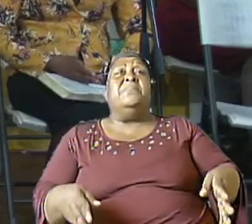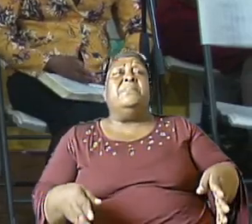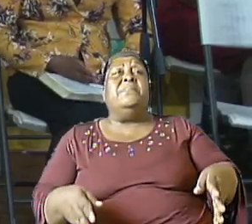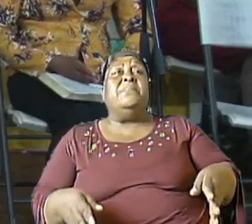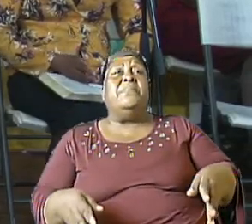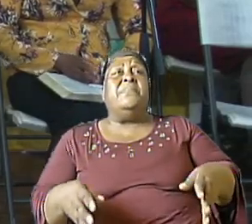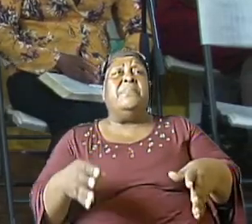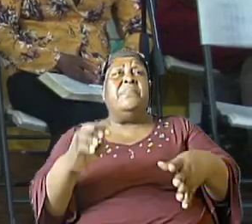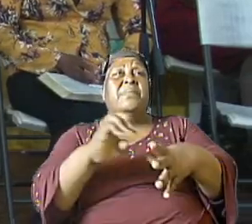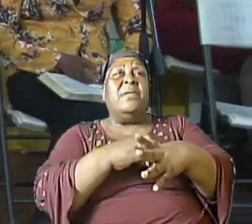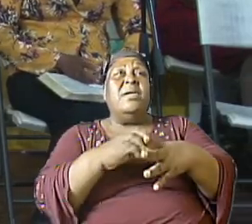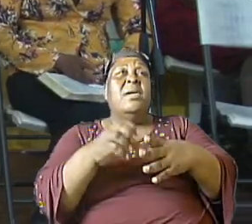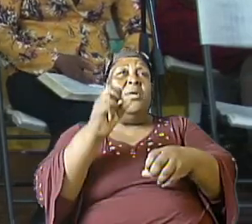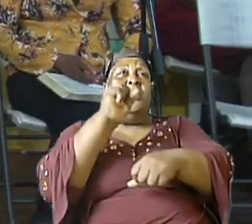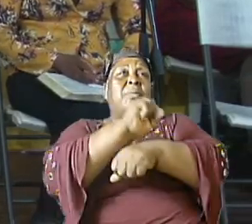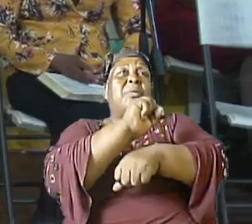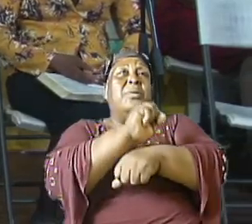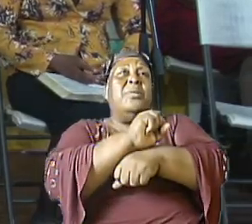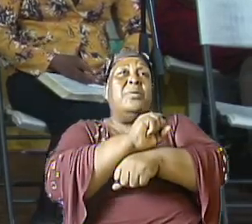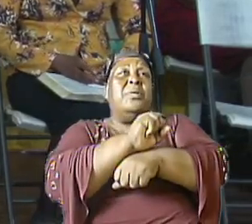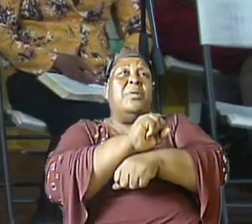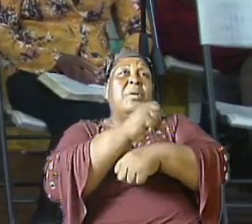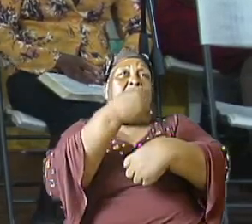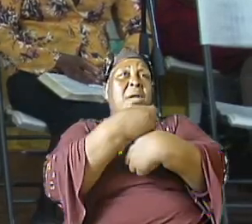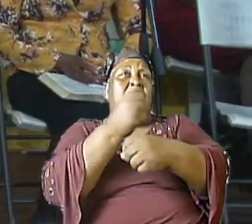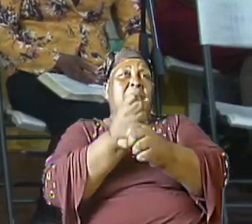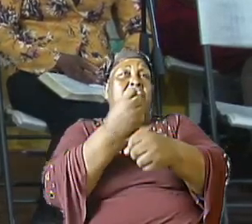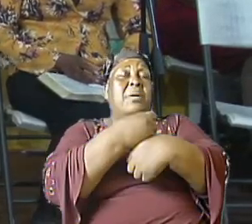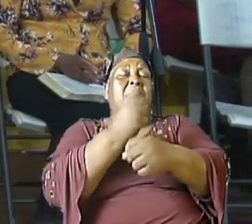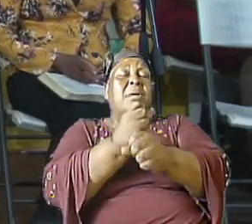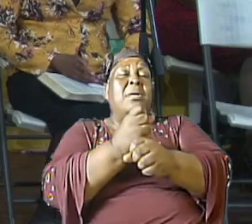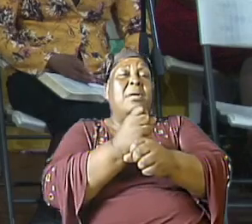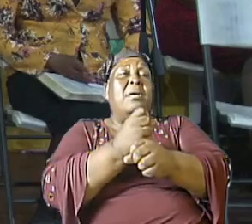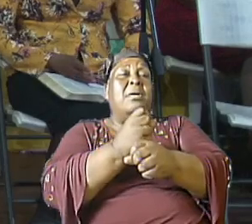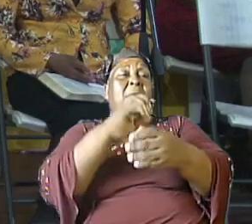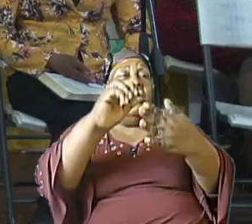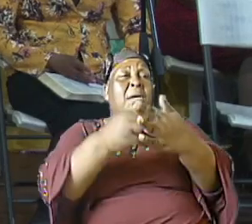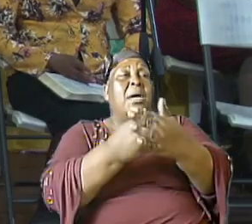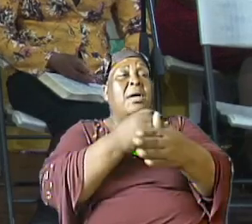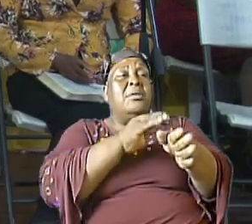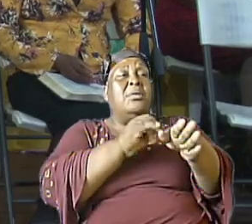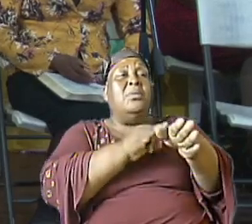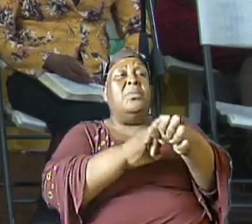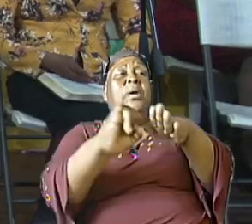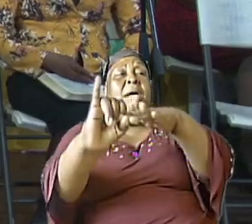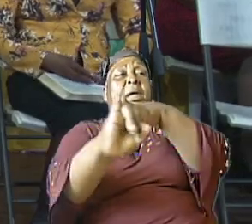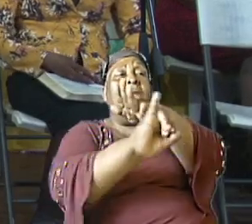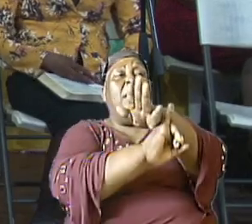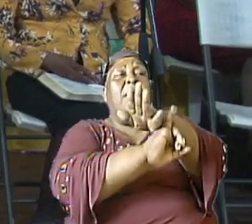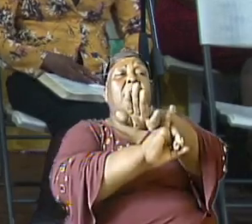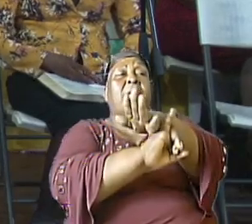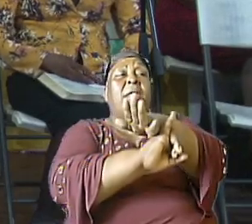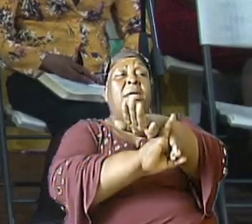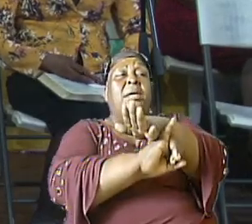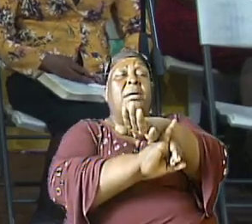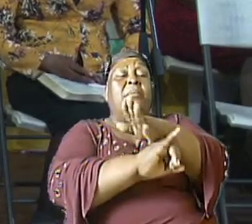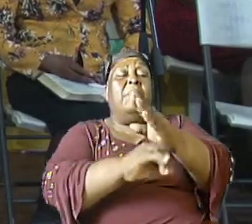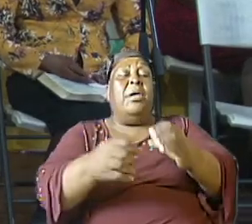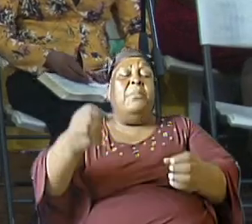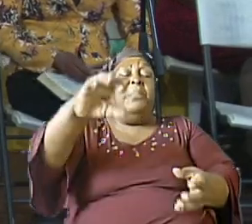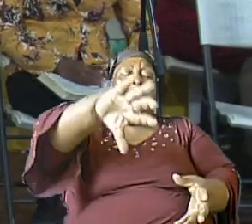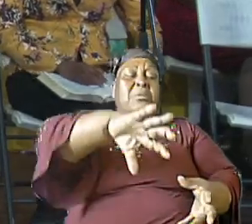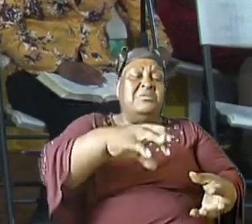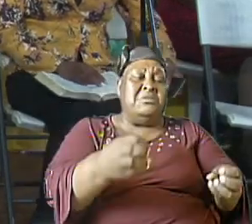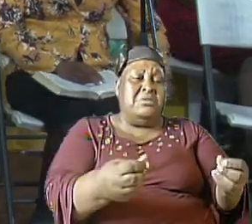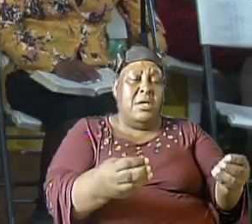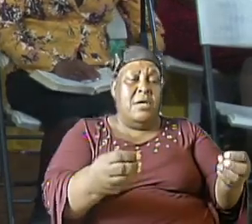even have been able to create a new island, as it were, by pouring sand to create